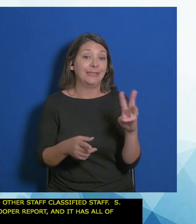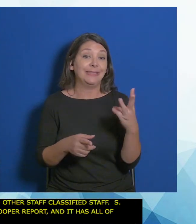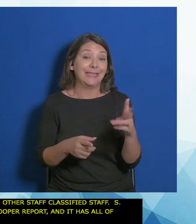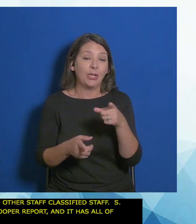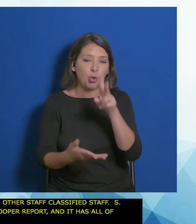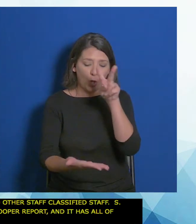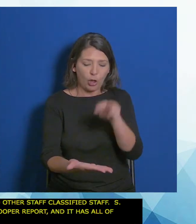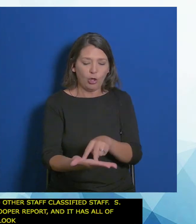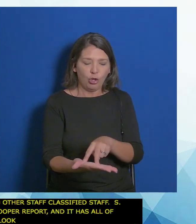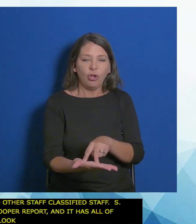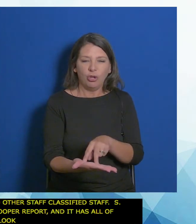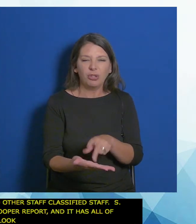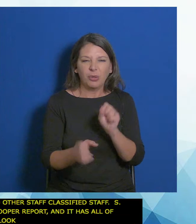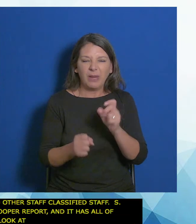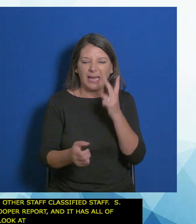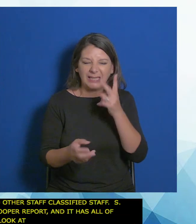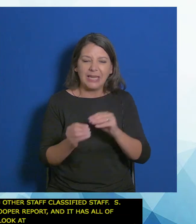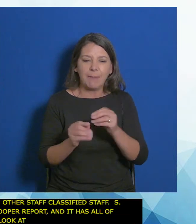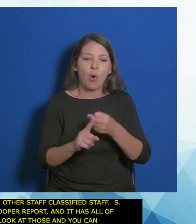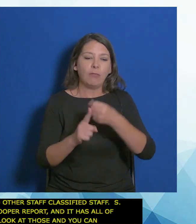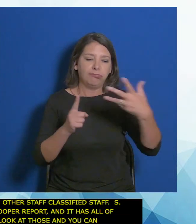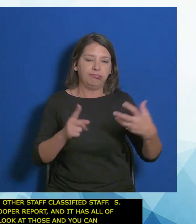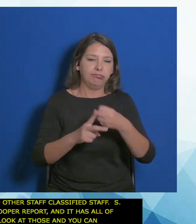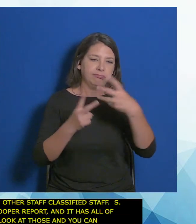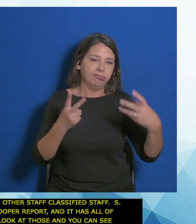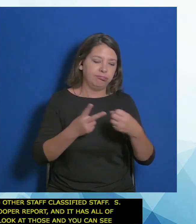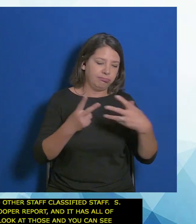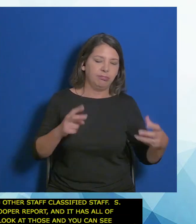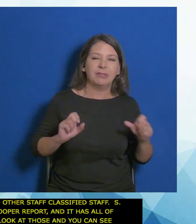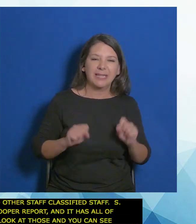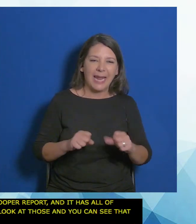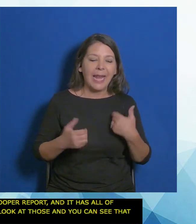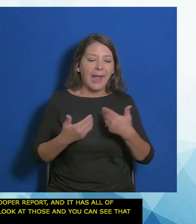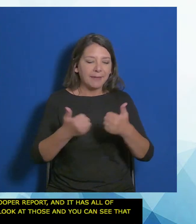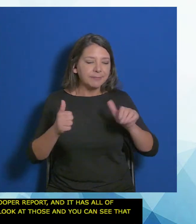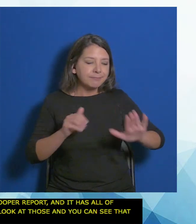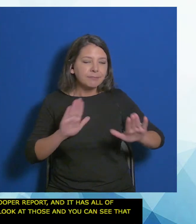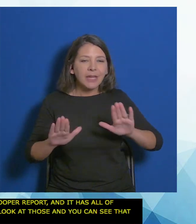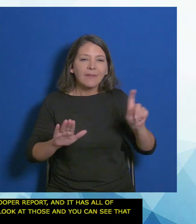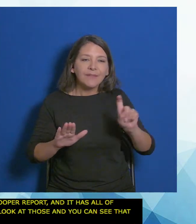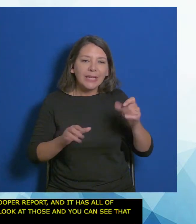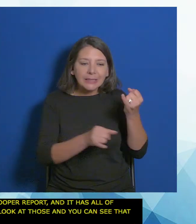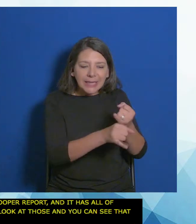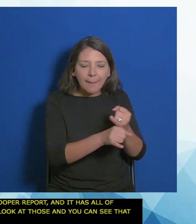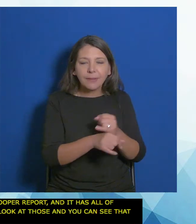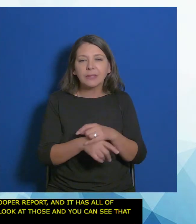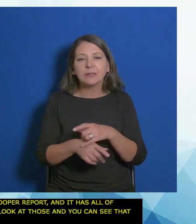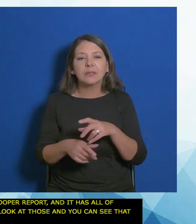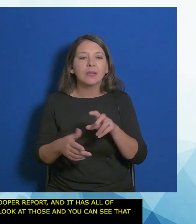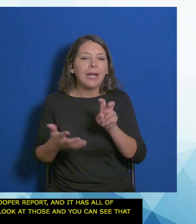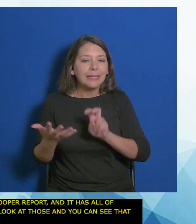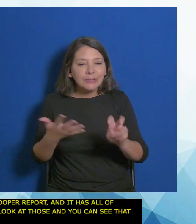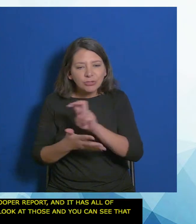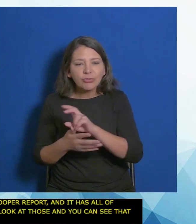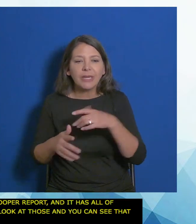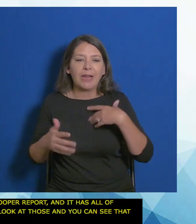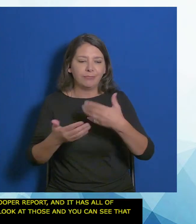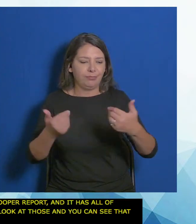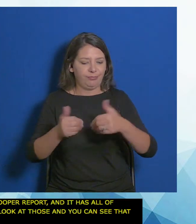see that they're divided by Phoenix campus itinerant services and then divided by job classification.